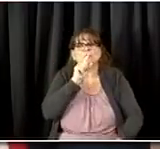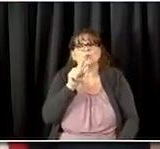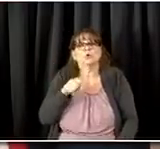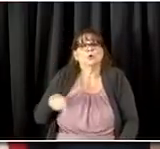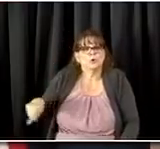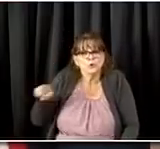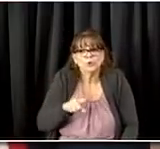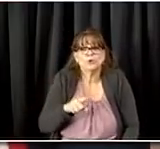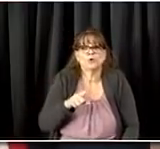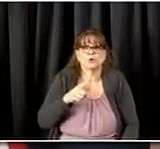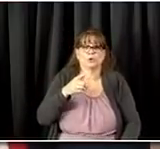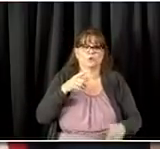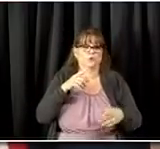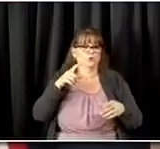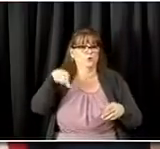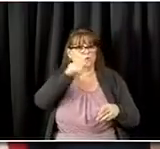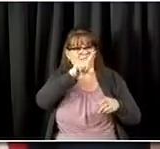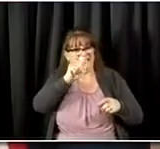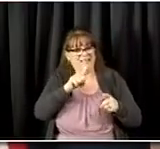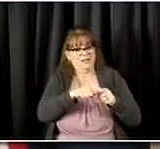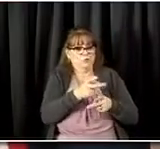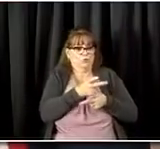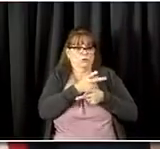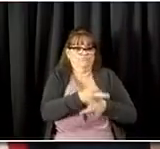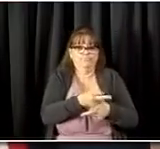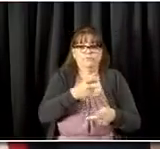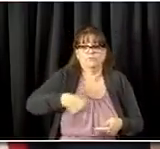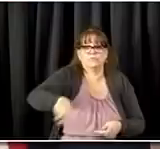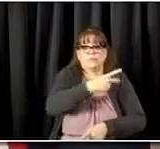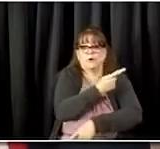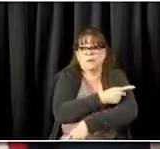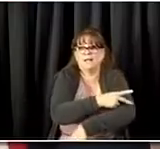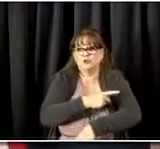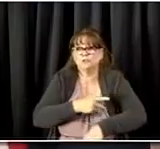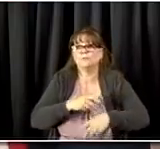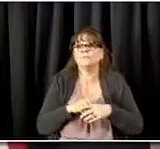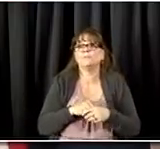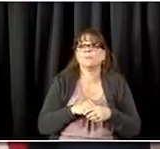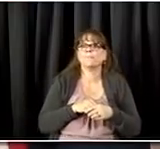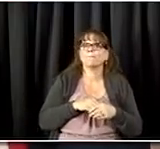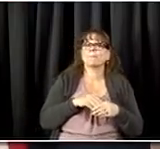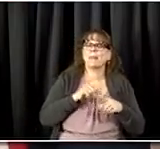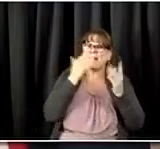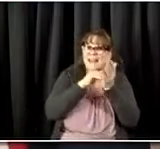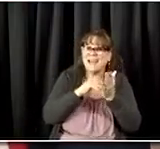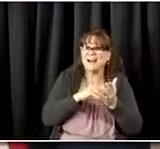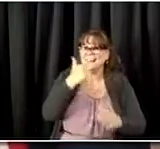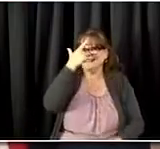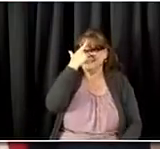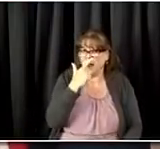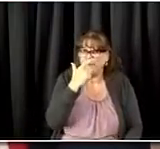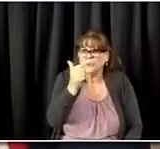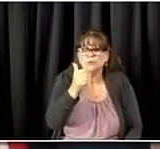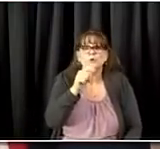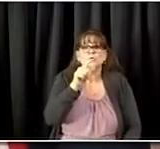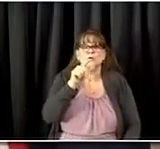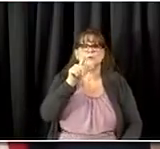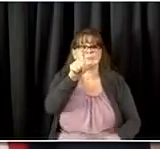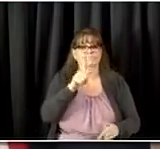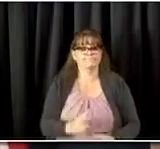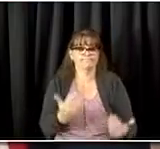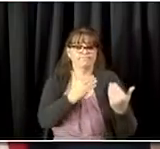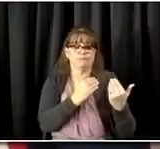needs quality health care at a hospital gets it. And it's up to all of us to do our part. And we all thank our healthcare workers